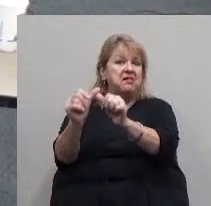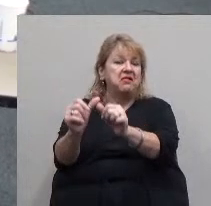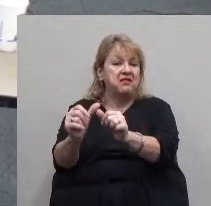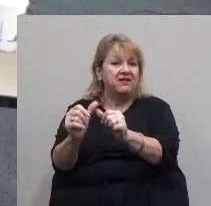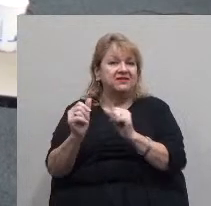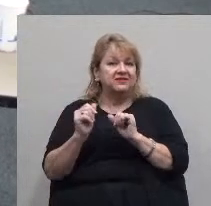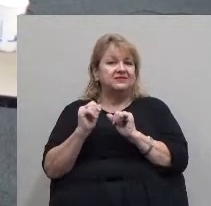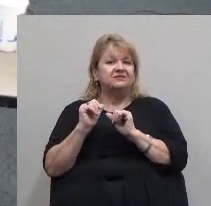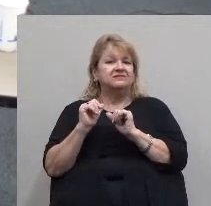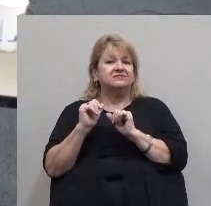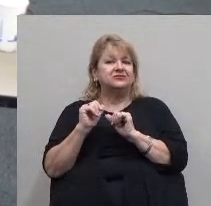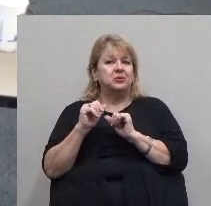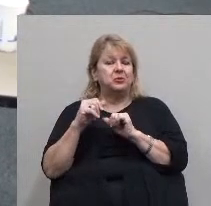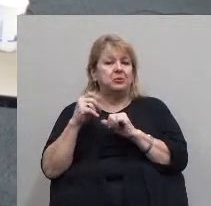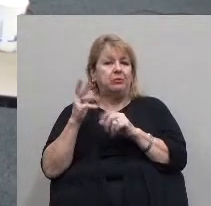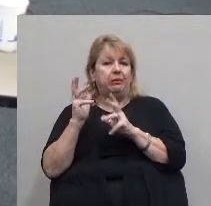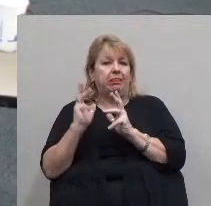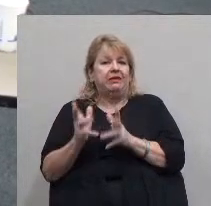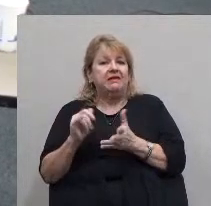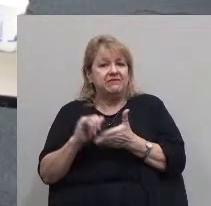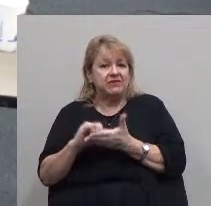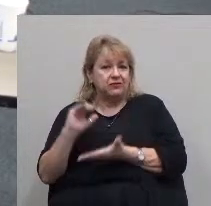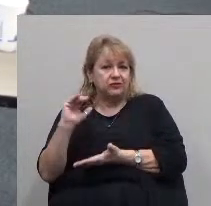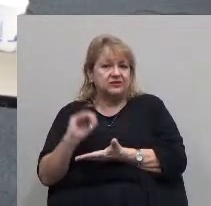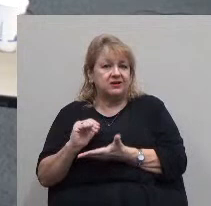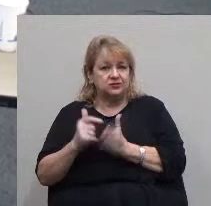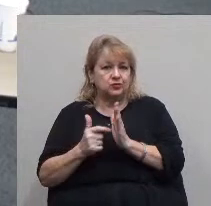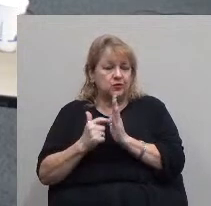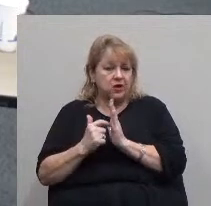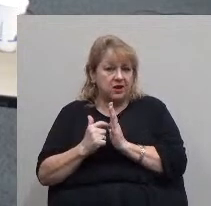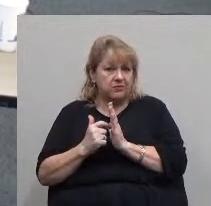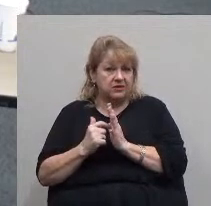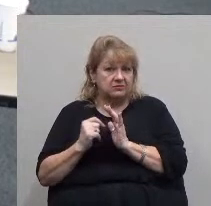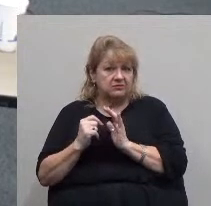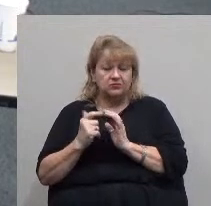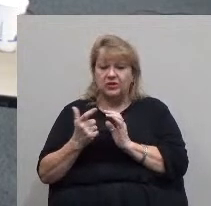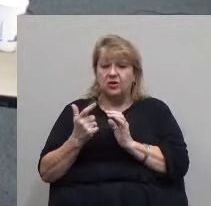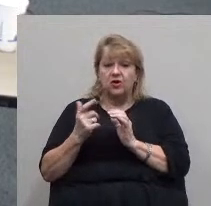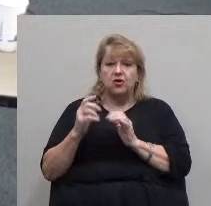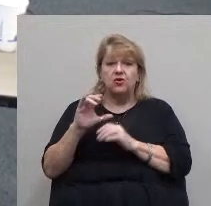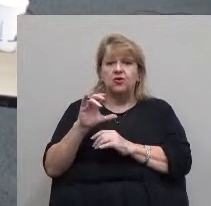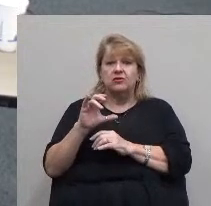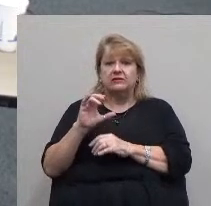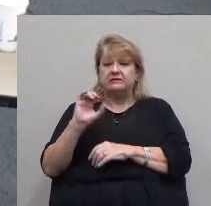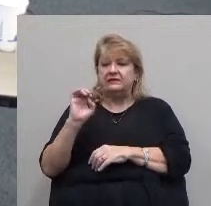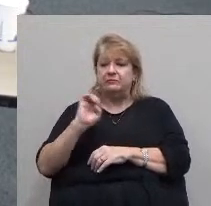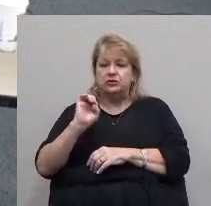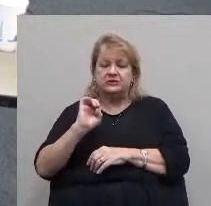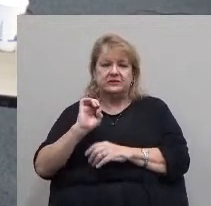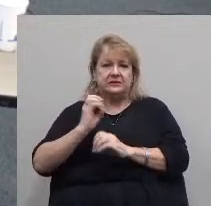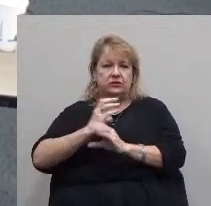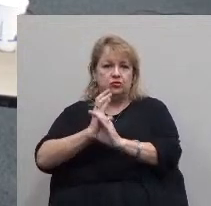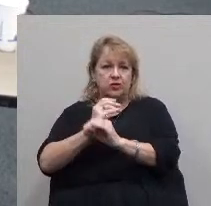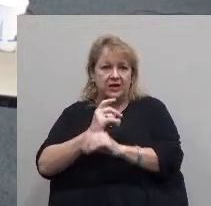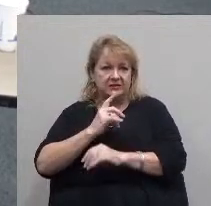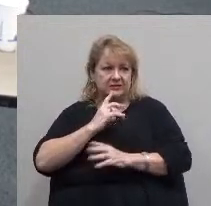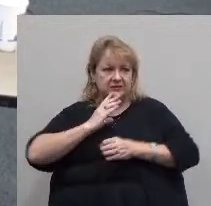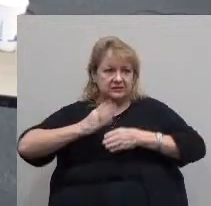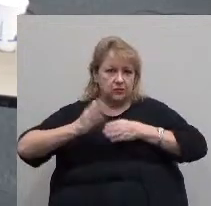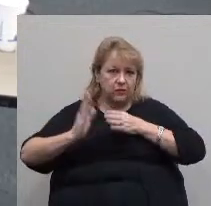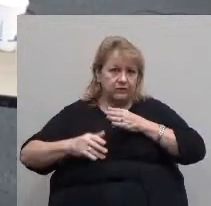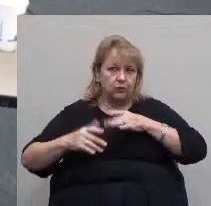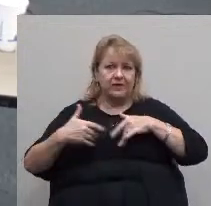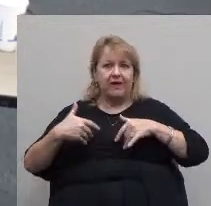the current crisis is over? And would those concerns may be relieved if we put a sunset